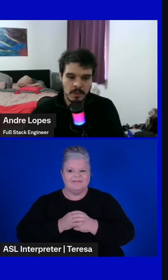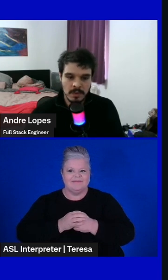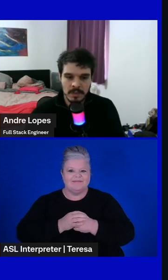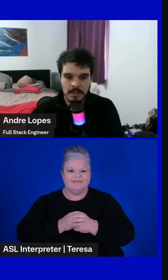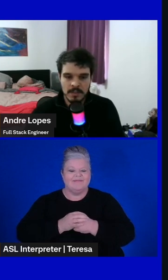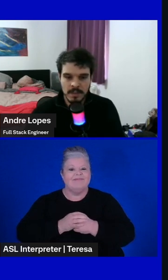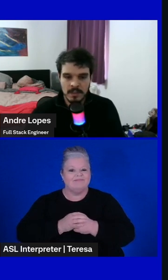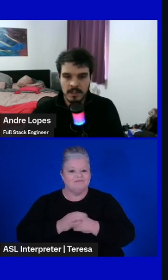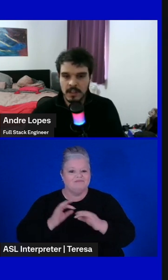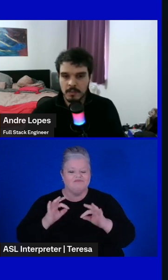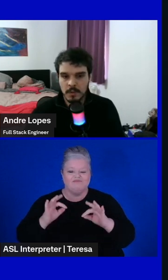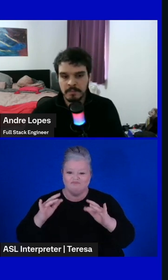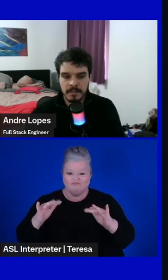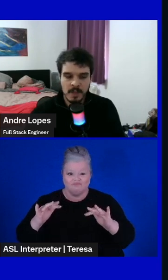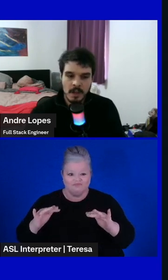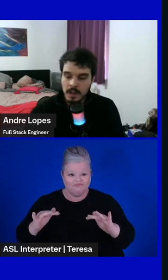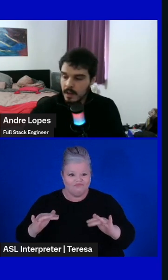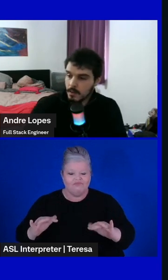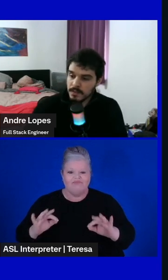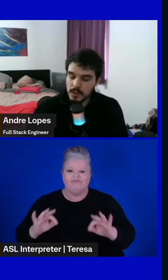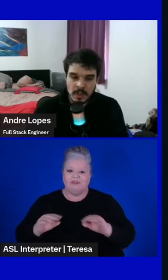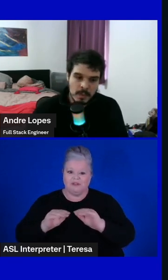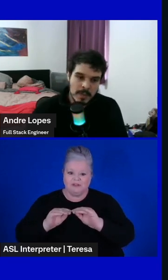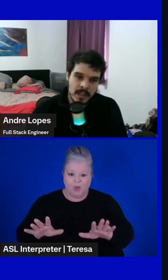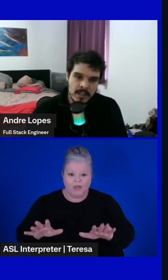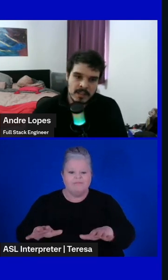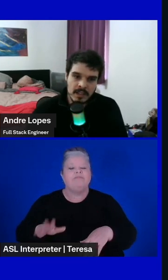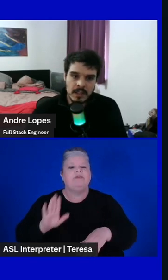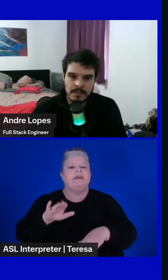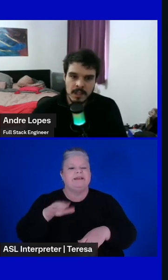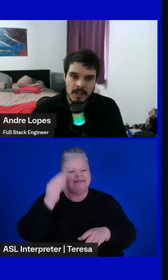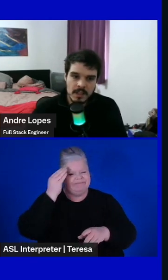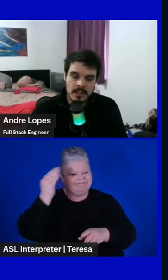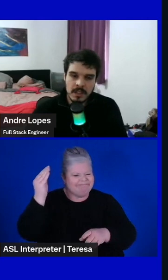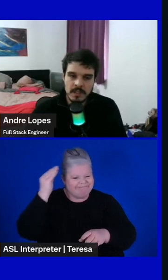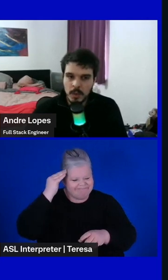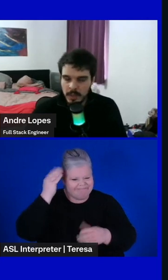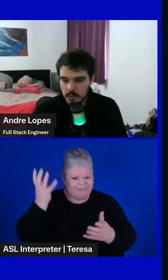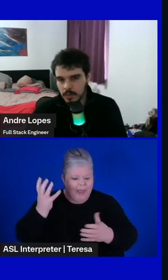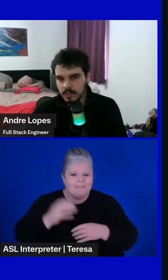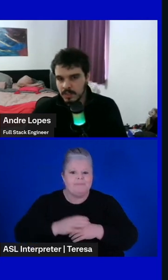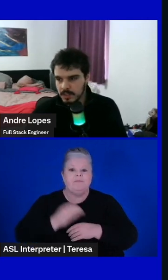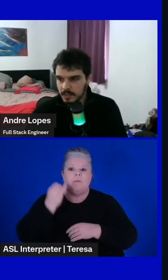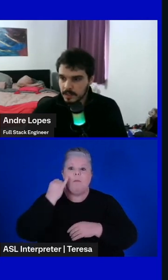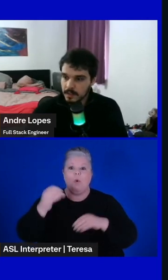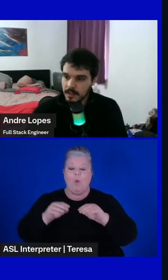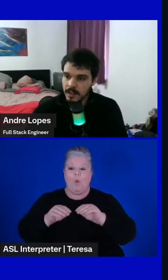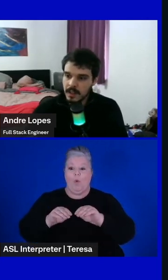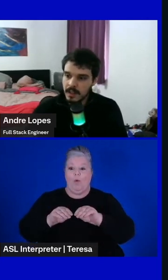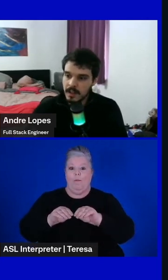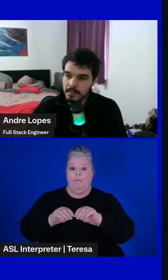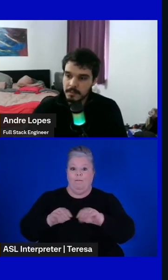Just build, zip everything, and deploy. One thing to keep in mind is that if the deployment code is